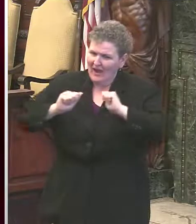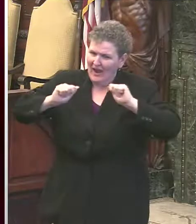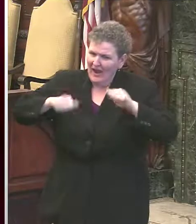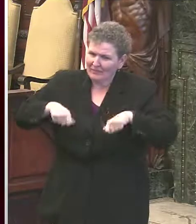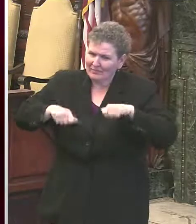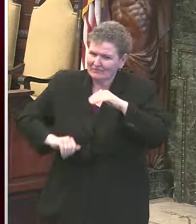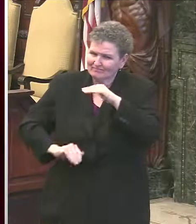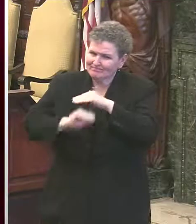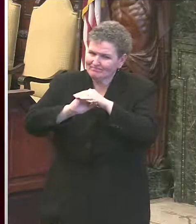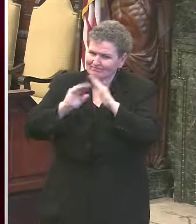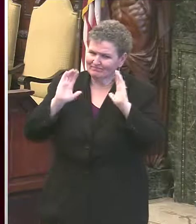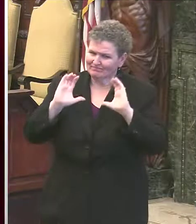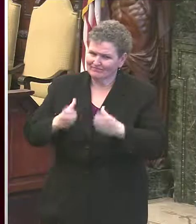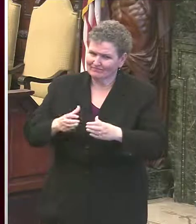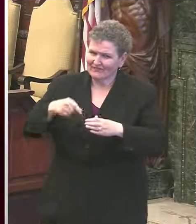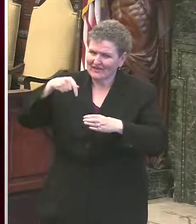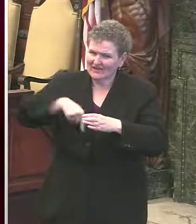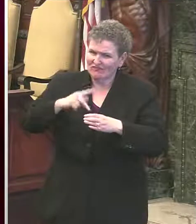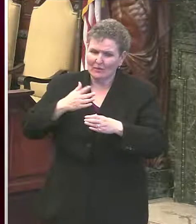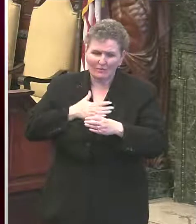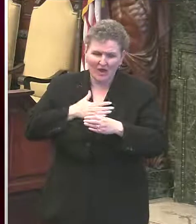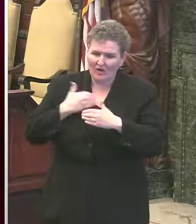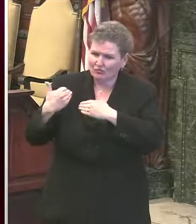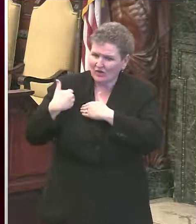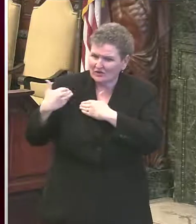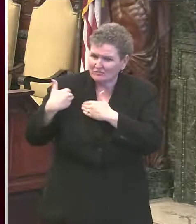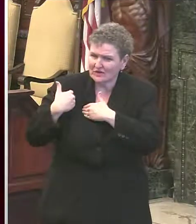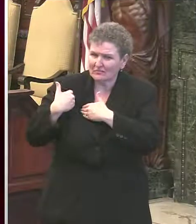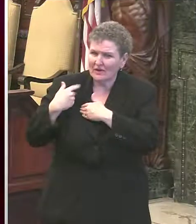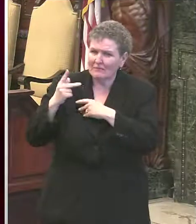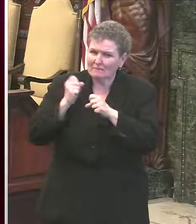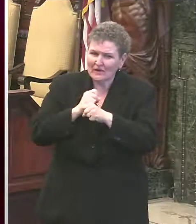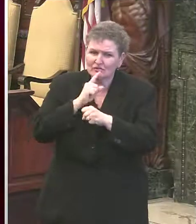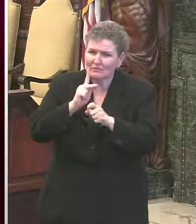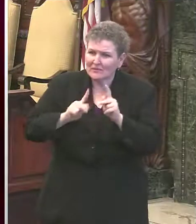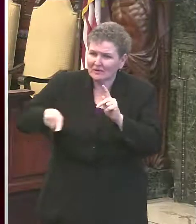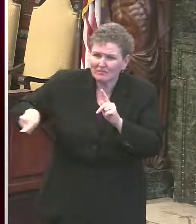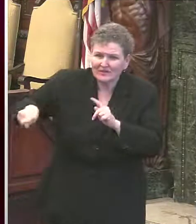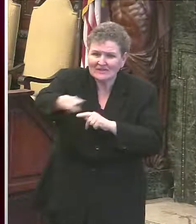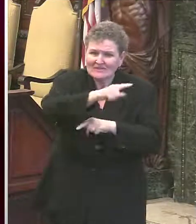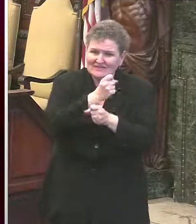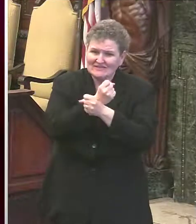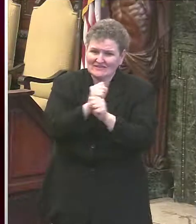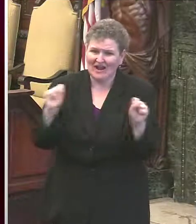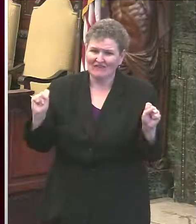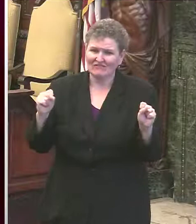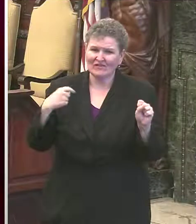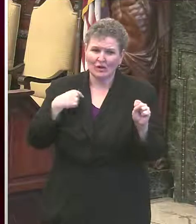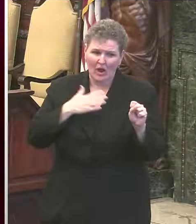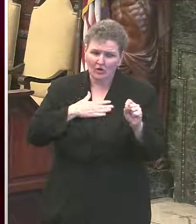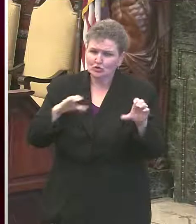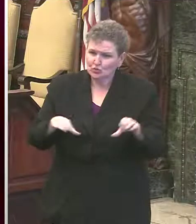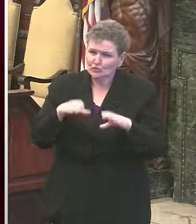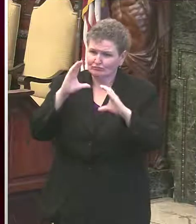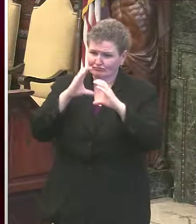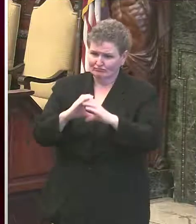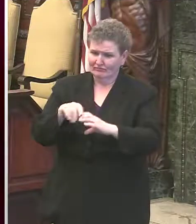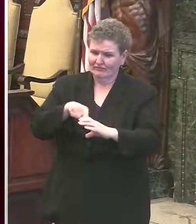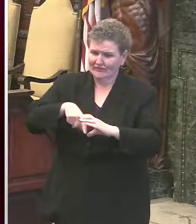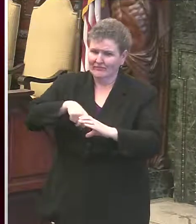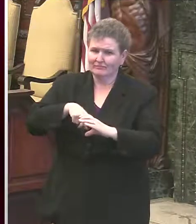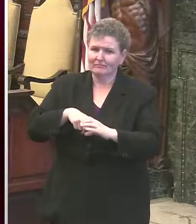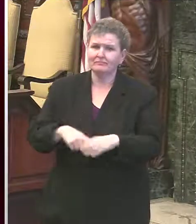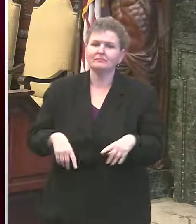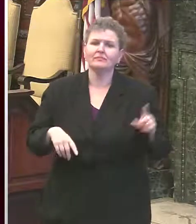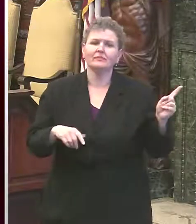the responsibility to keep our people safe. I mean, and that's what we think we're doing. Thank you, gentlemen. Dr.